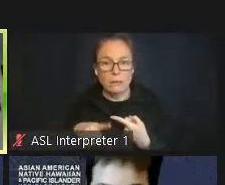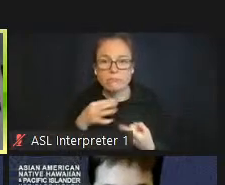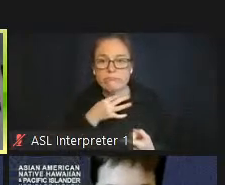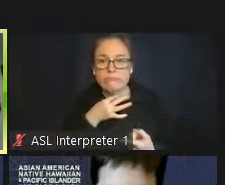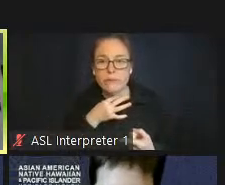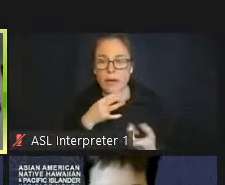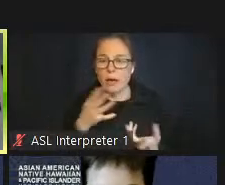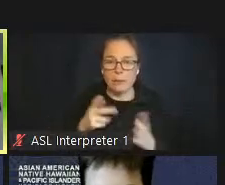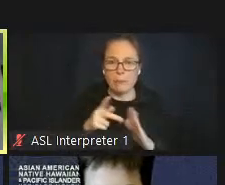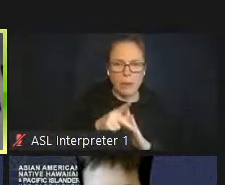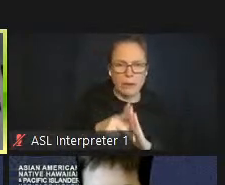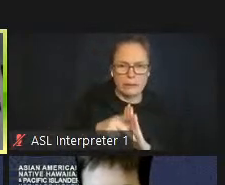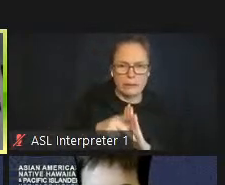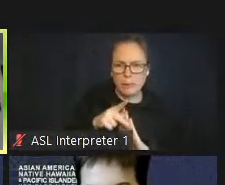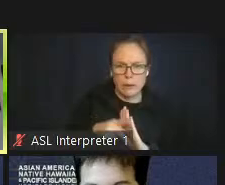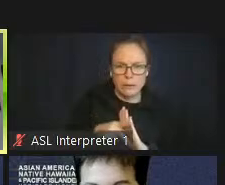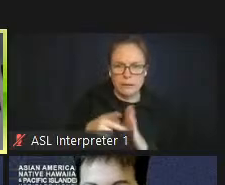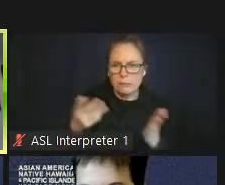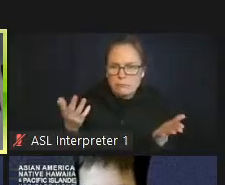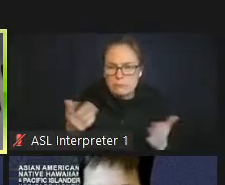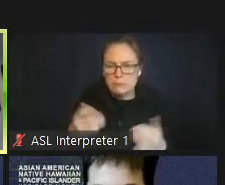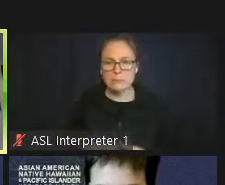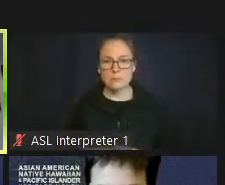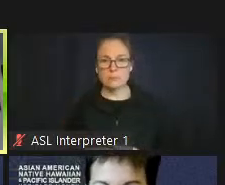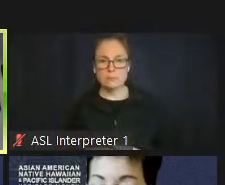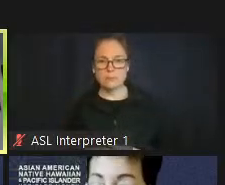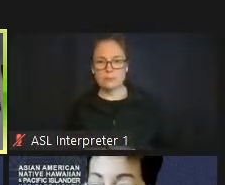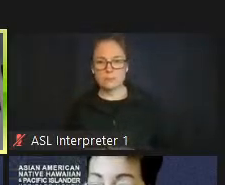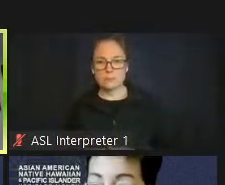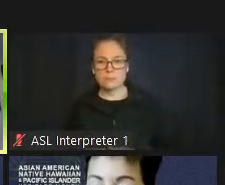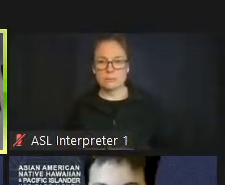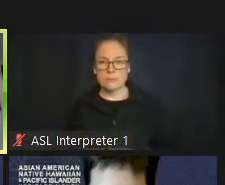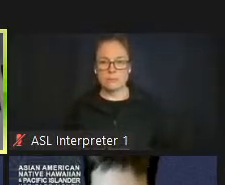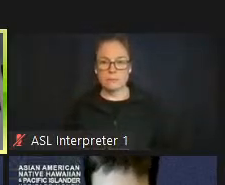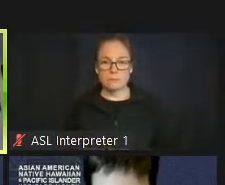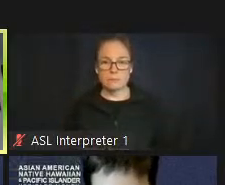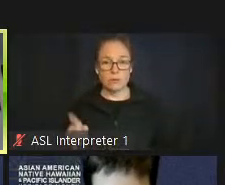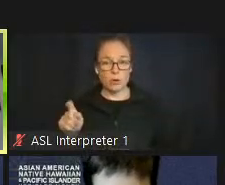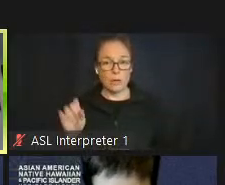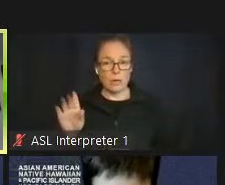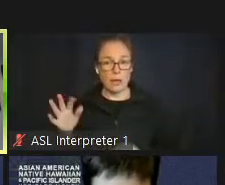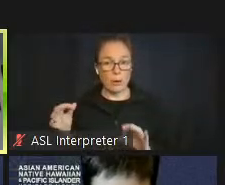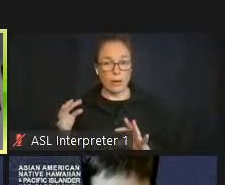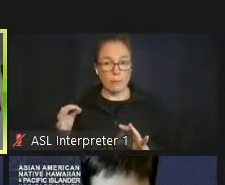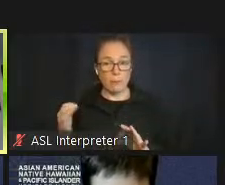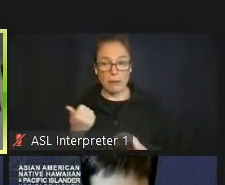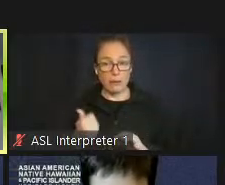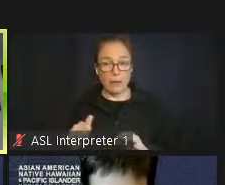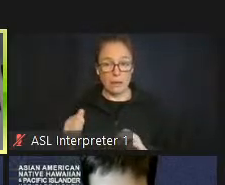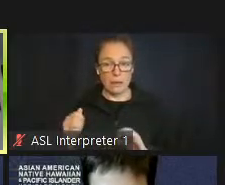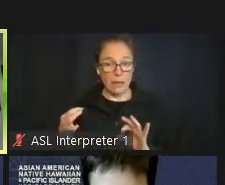board sets a policy, that you want their input at all on during these budget meetings?